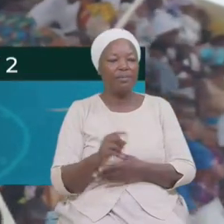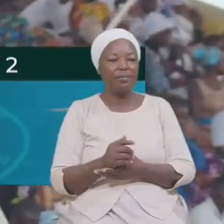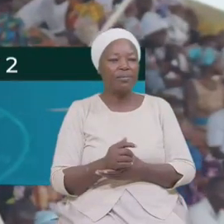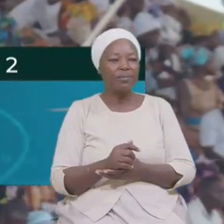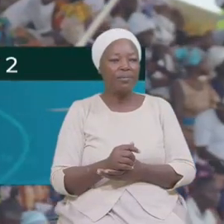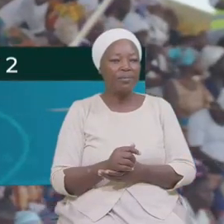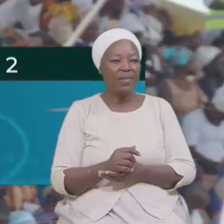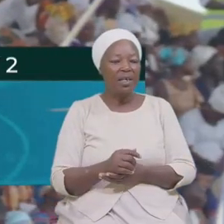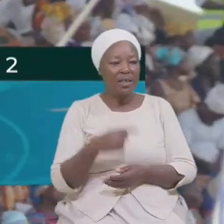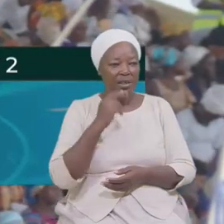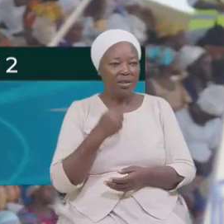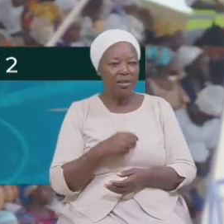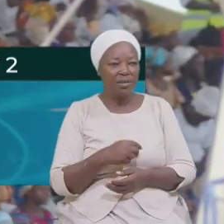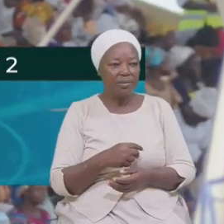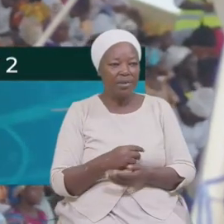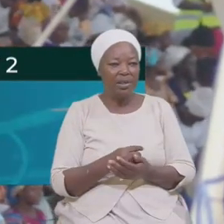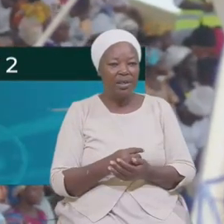tells us